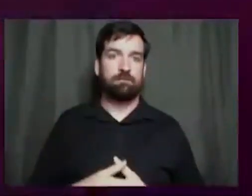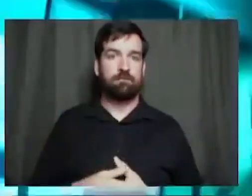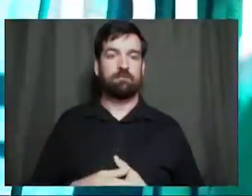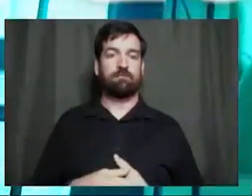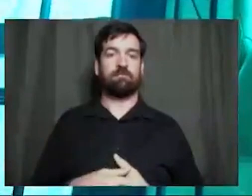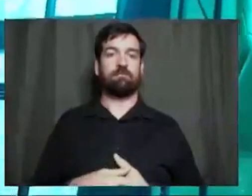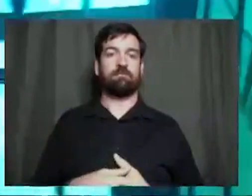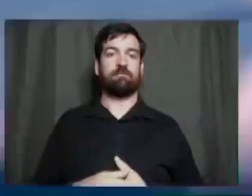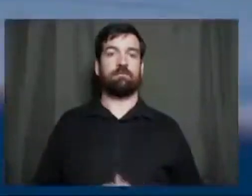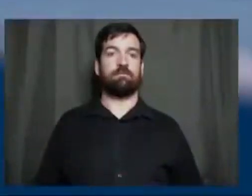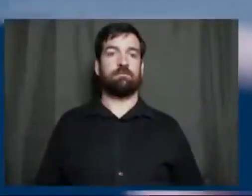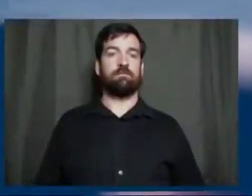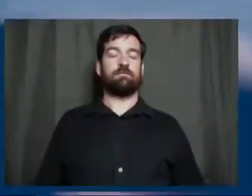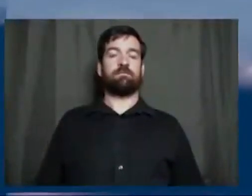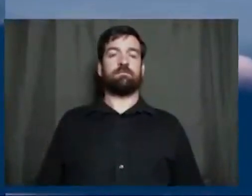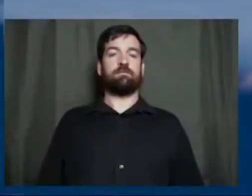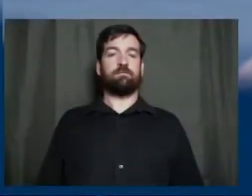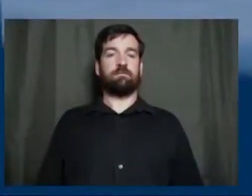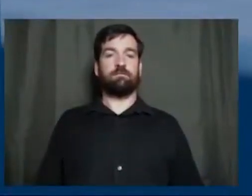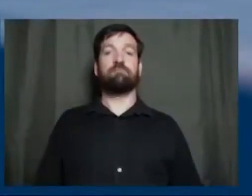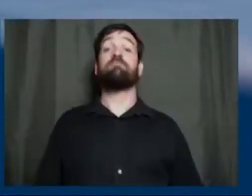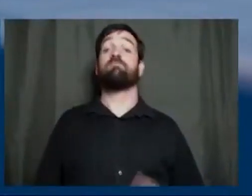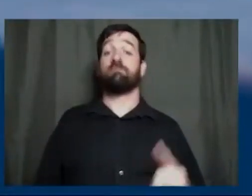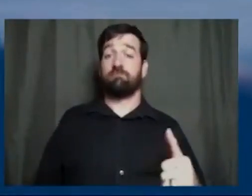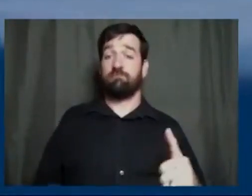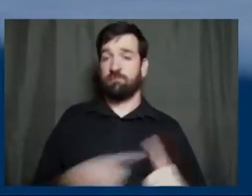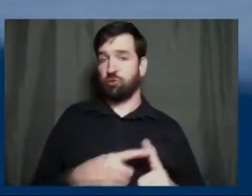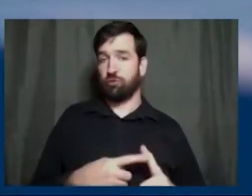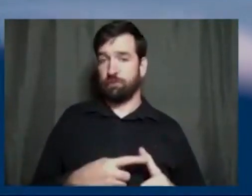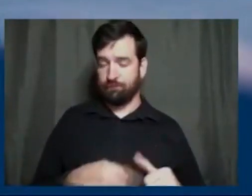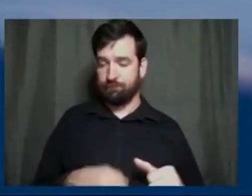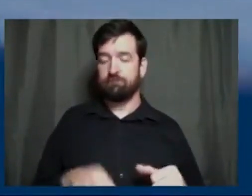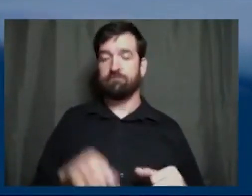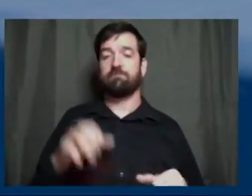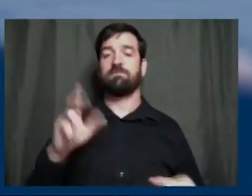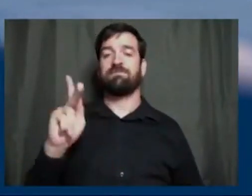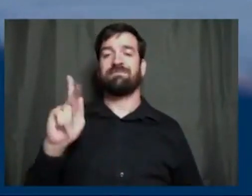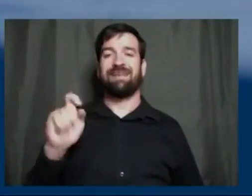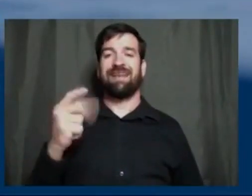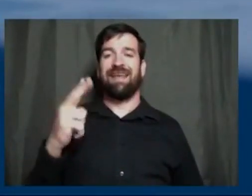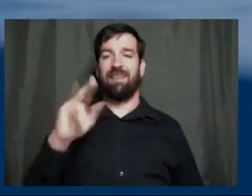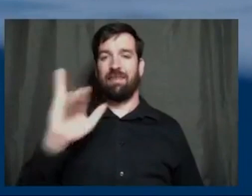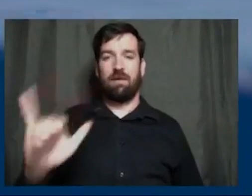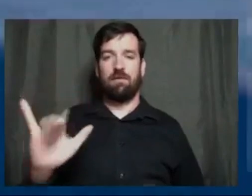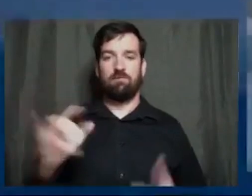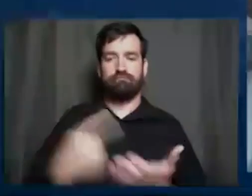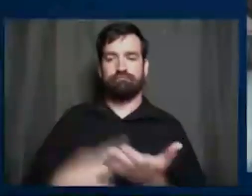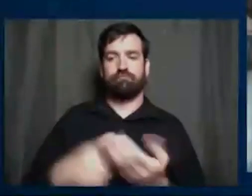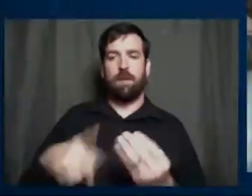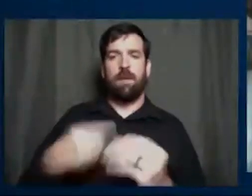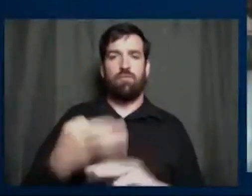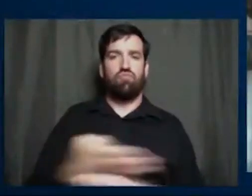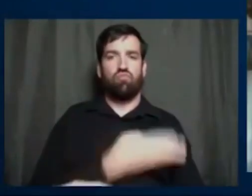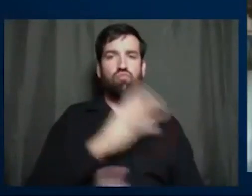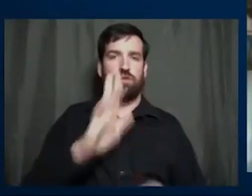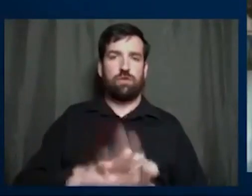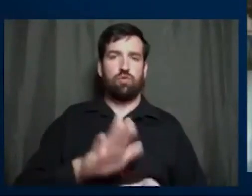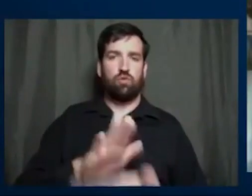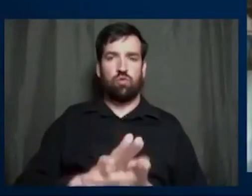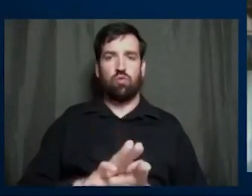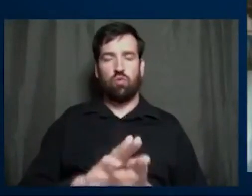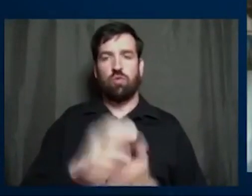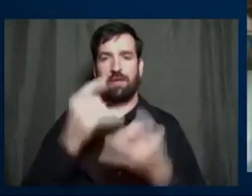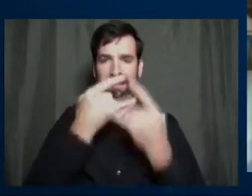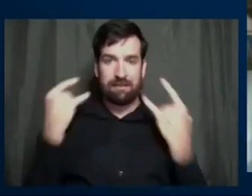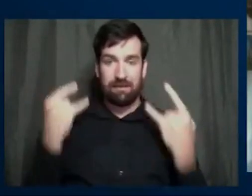So let me start with this one. This is from Kathy, talking about preschool masking. She says in Southwest Missouri, no